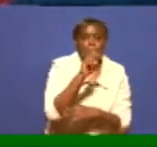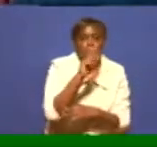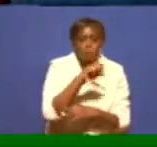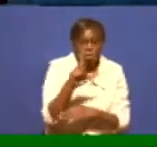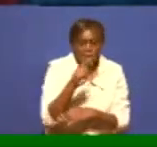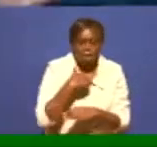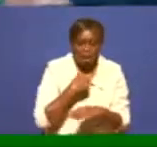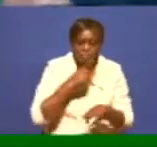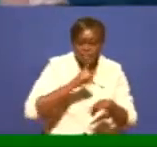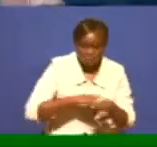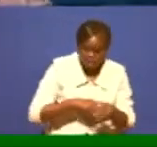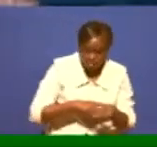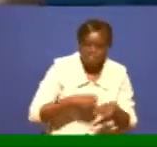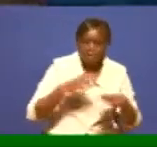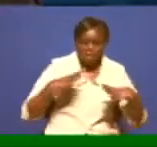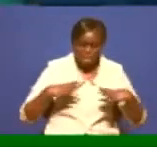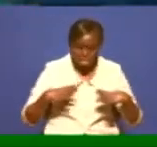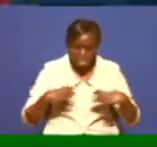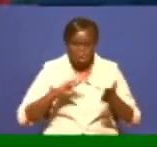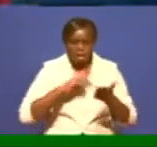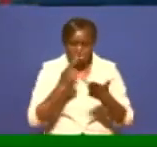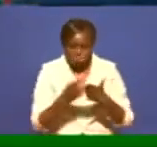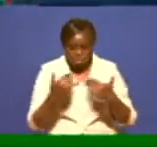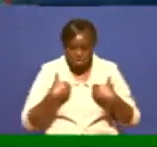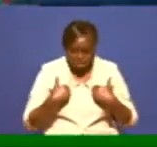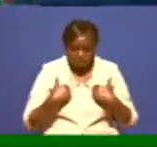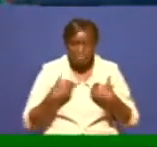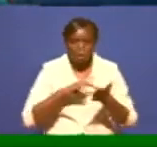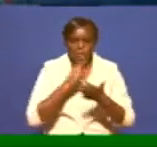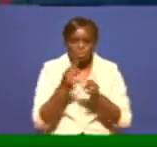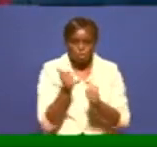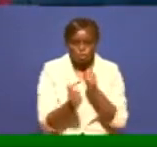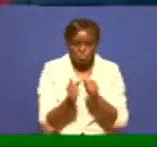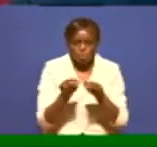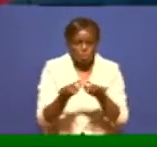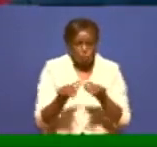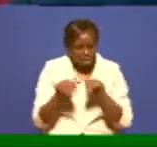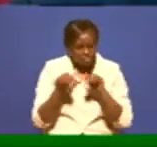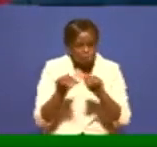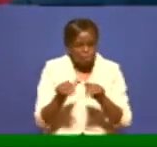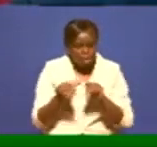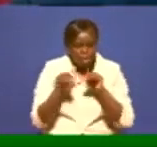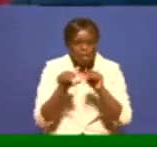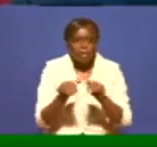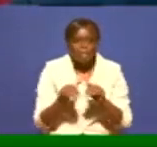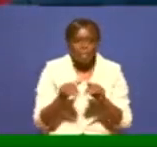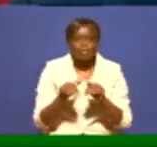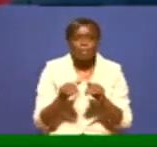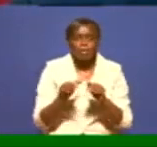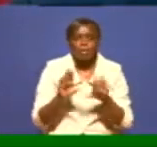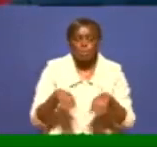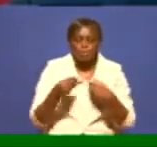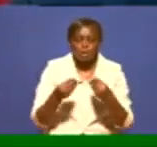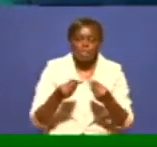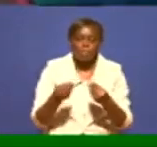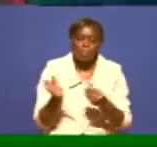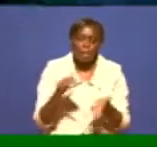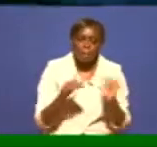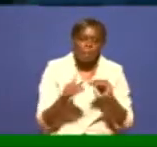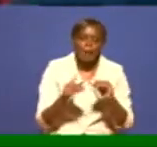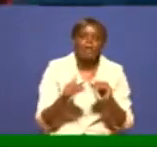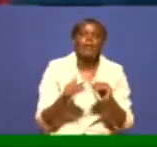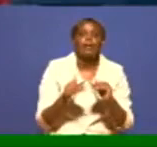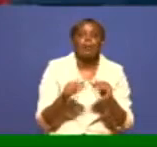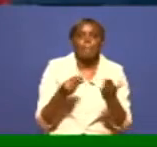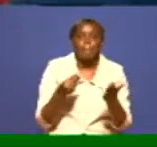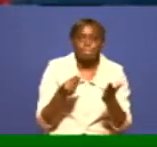time, you have the luxury of resources, we have resources that you can wait, Honorable Speaker, for them to give you returns on investment because you are